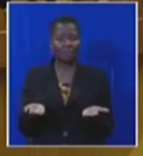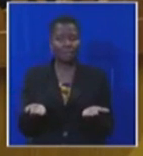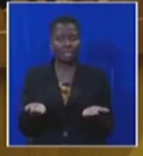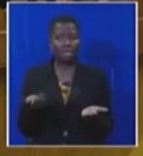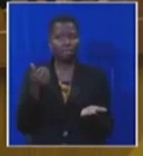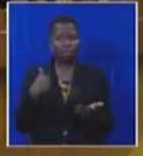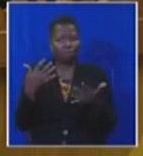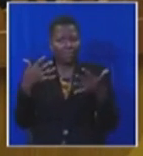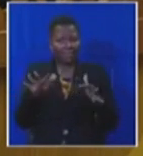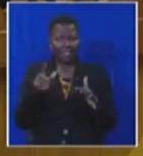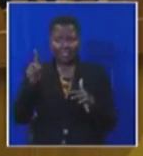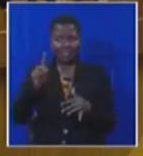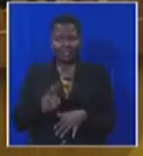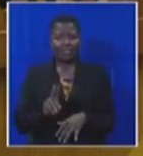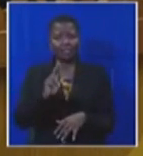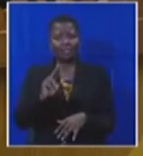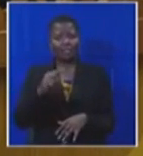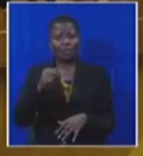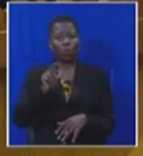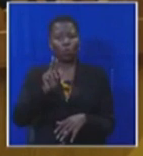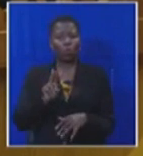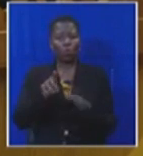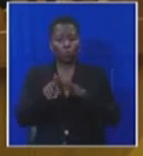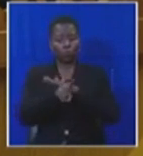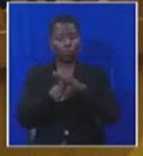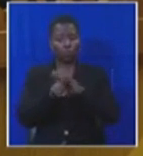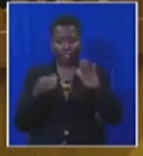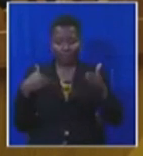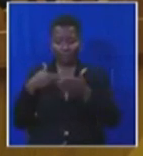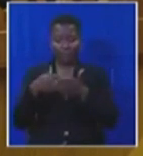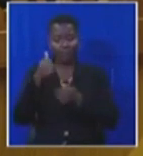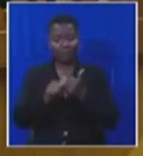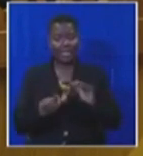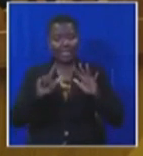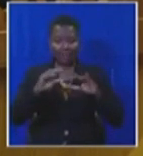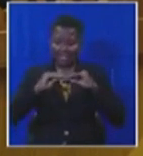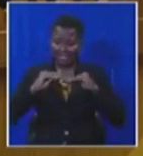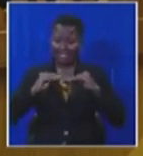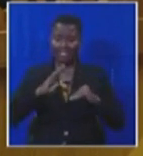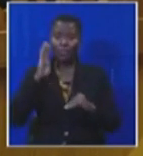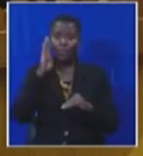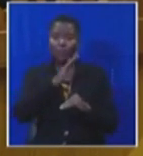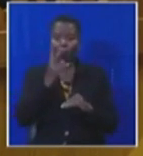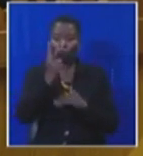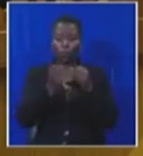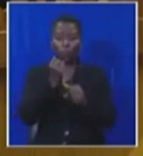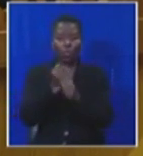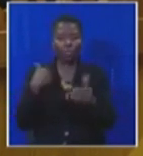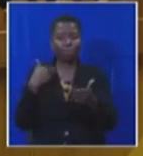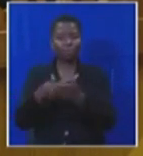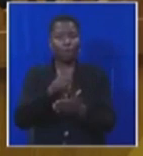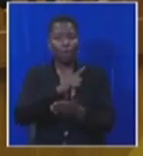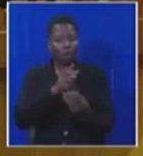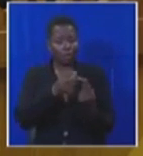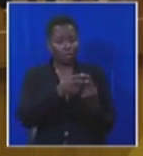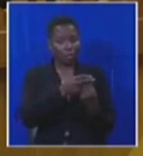heard how in the Ugu district there was no teaching for 7 months over the last 2 years because of a dispute between SADTU